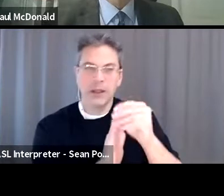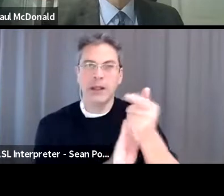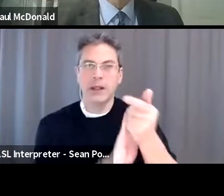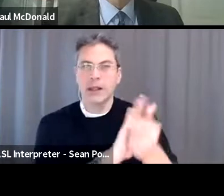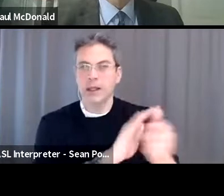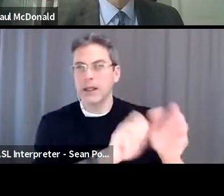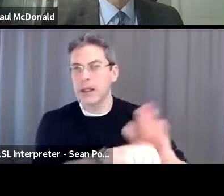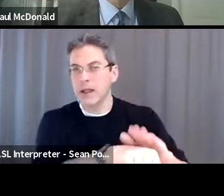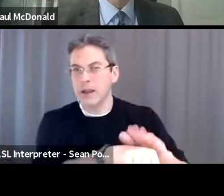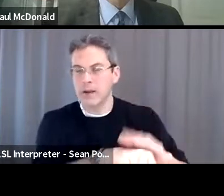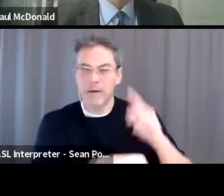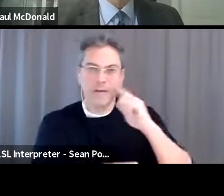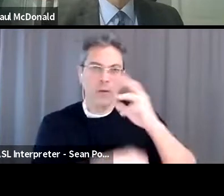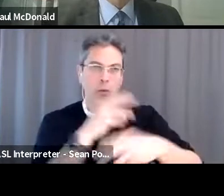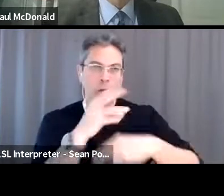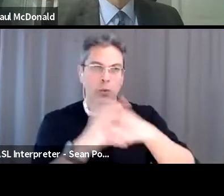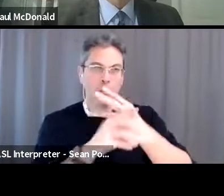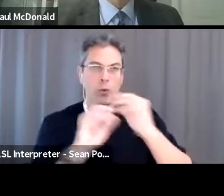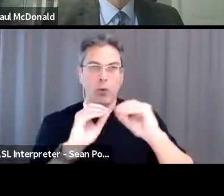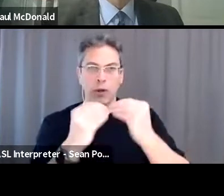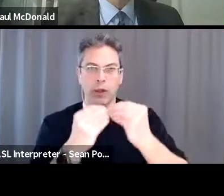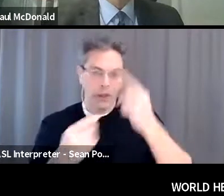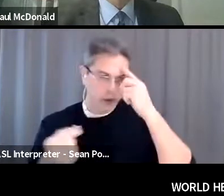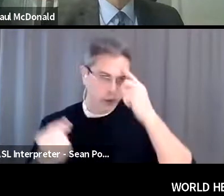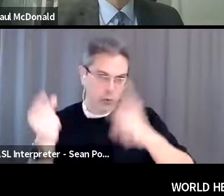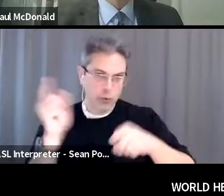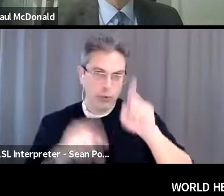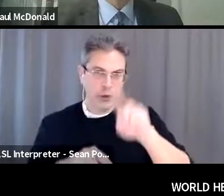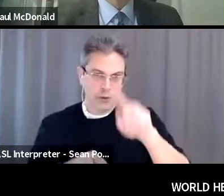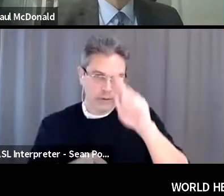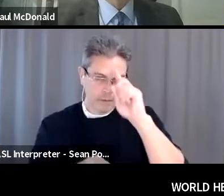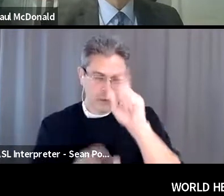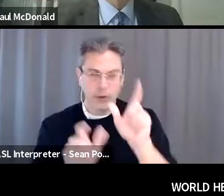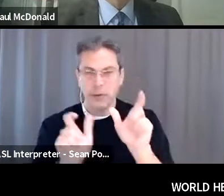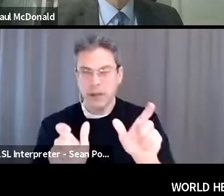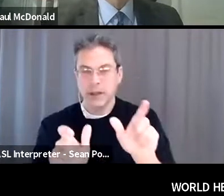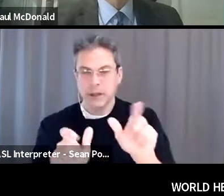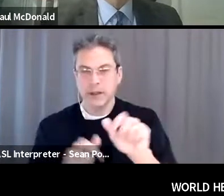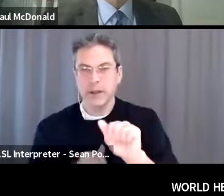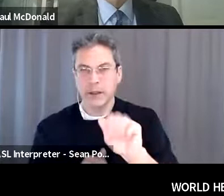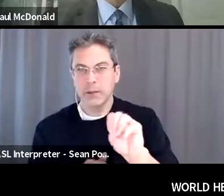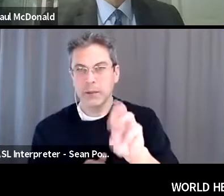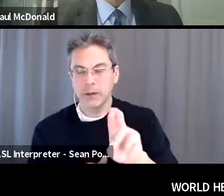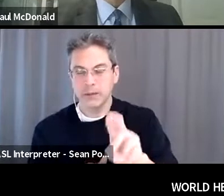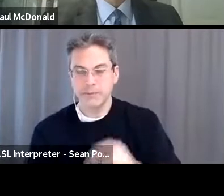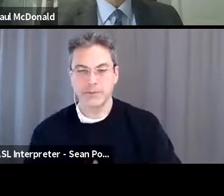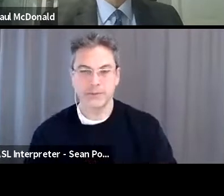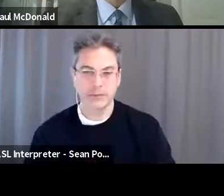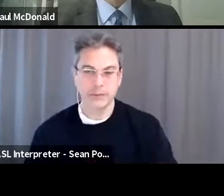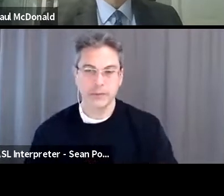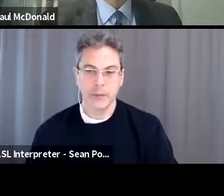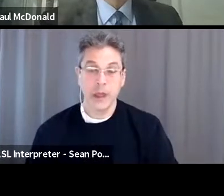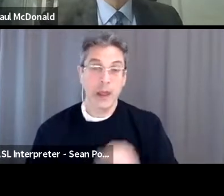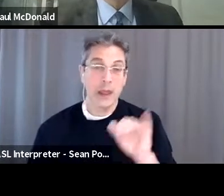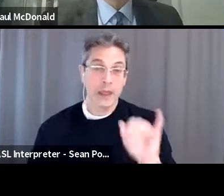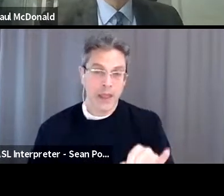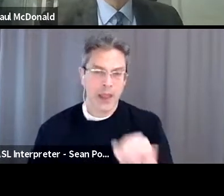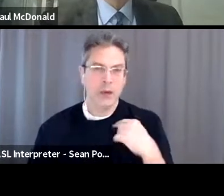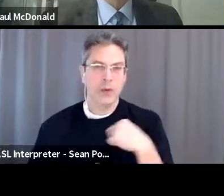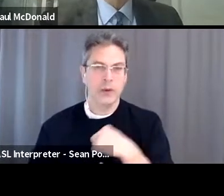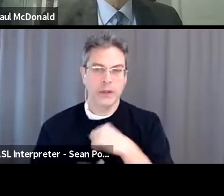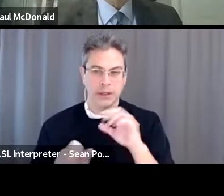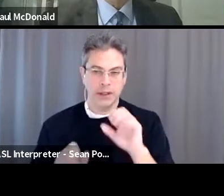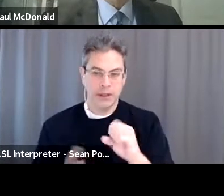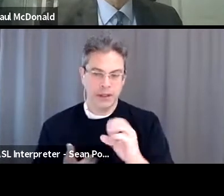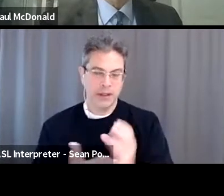governance arrangements that are needed to protect antimicrobials. And we'll be able to do a lot of really exciting work under